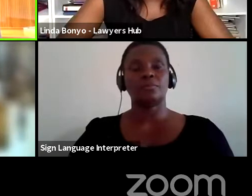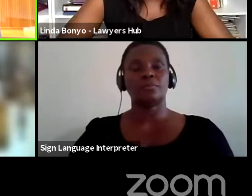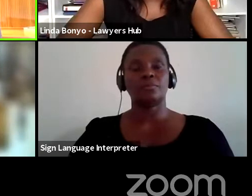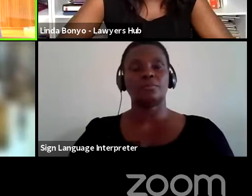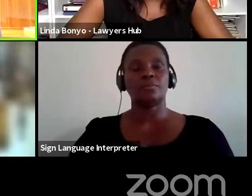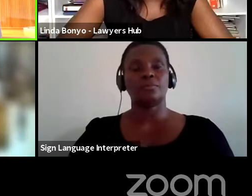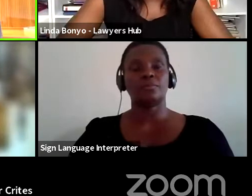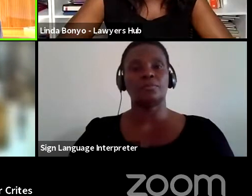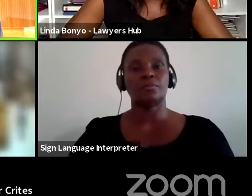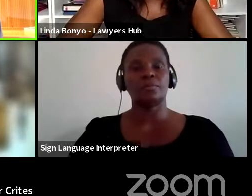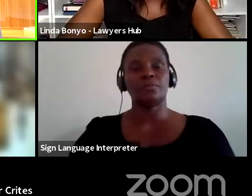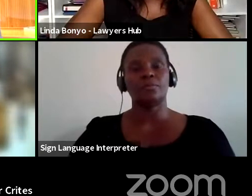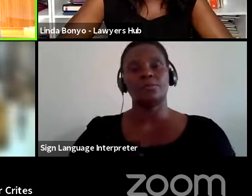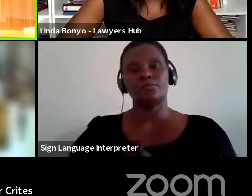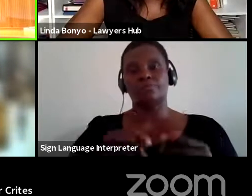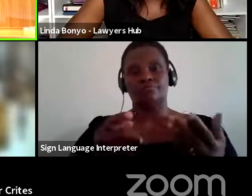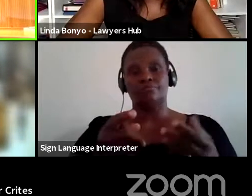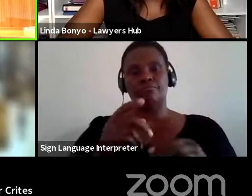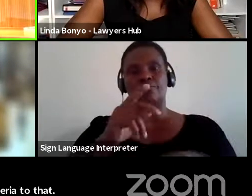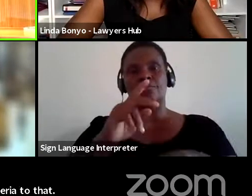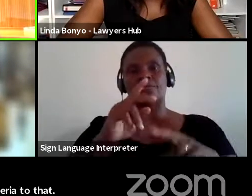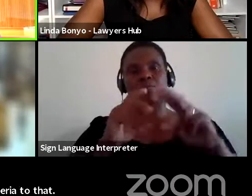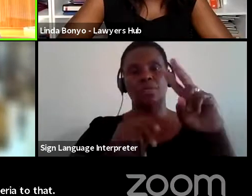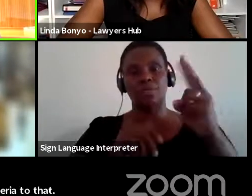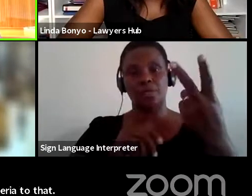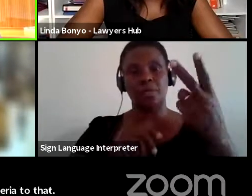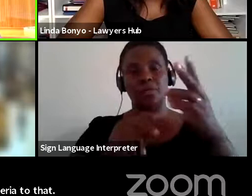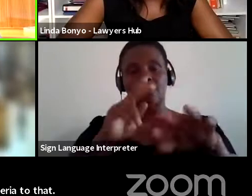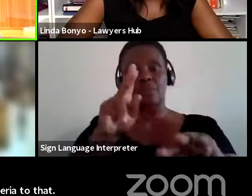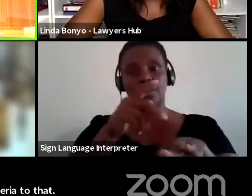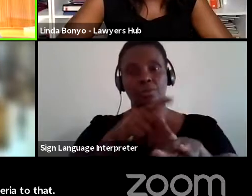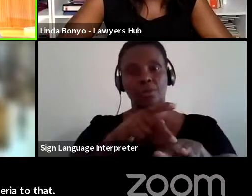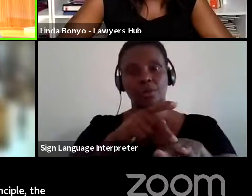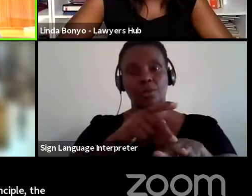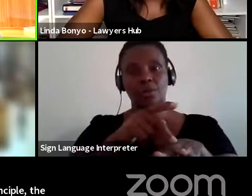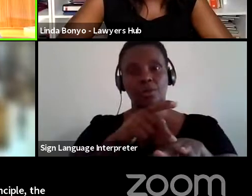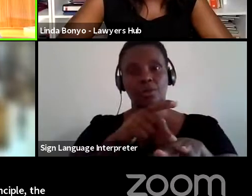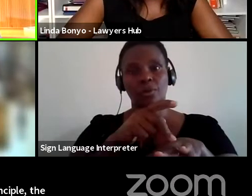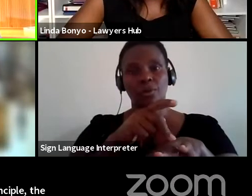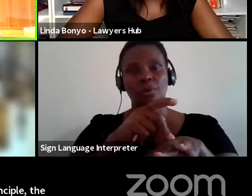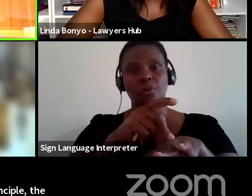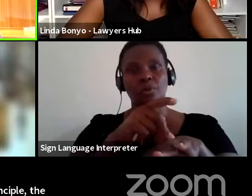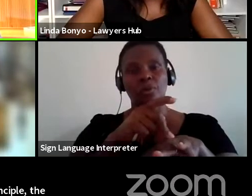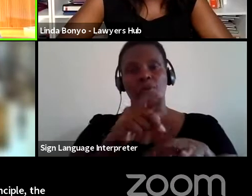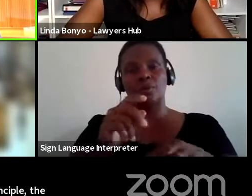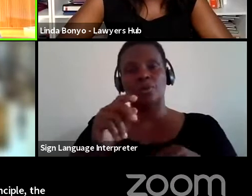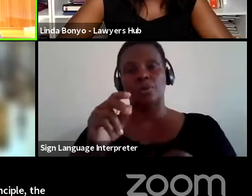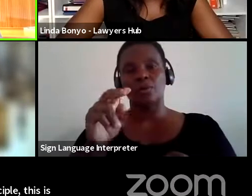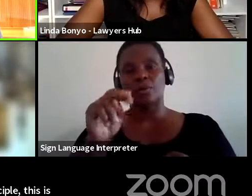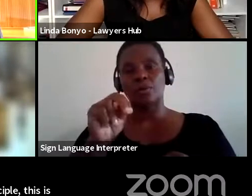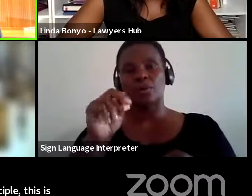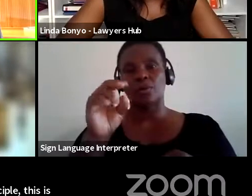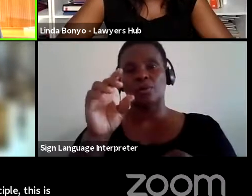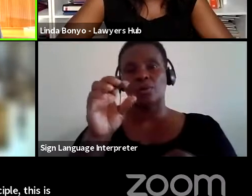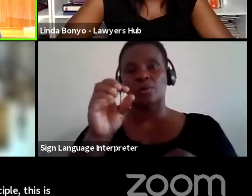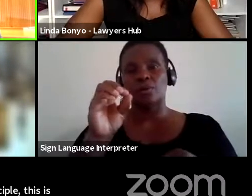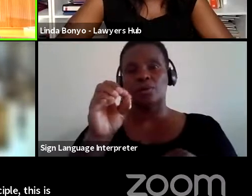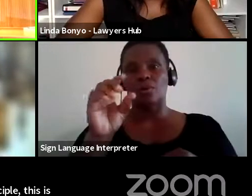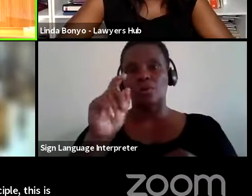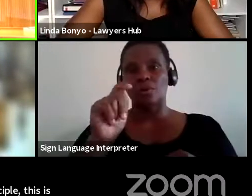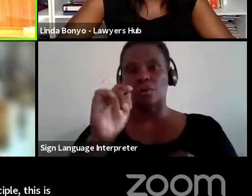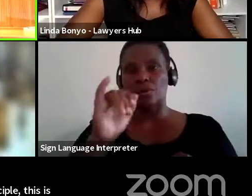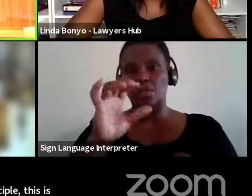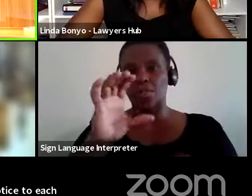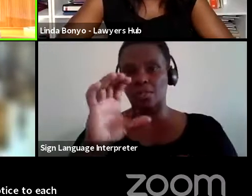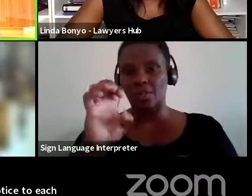that. The second principle was the notice principle. This is the idea that companies should provide notice to each user whose content is